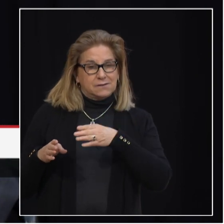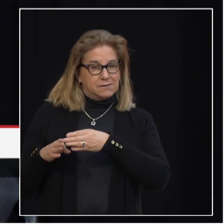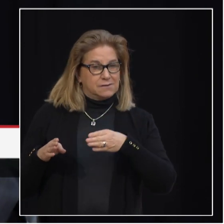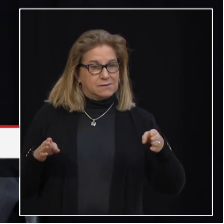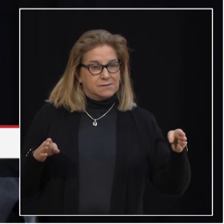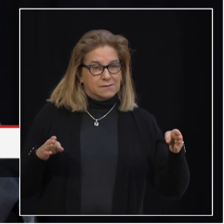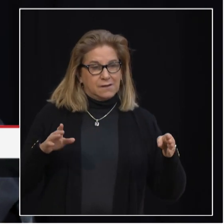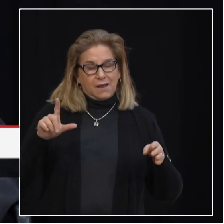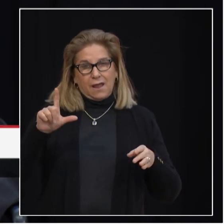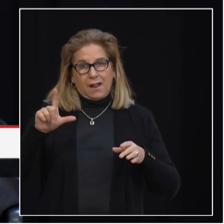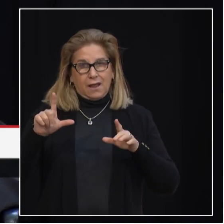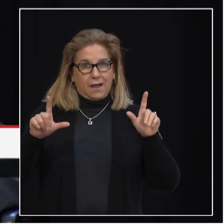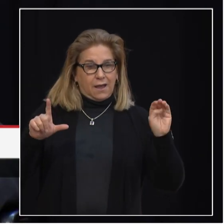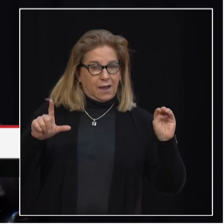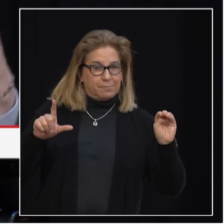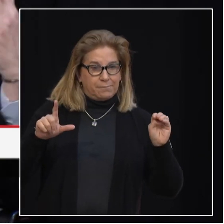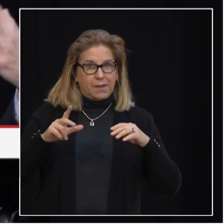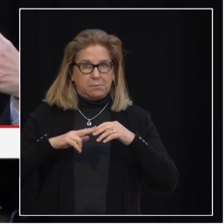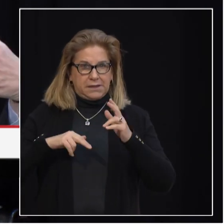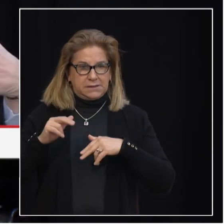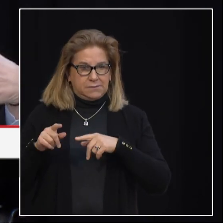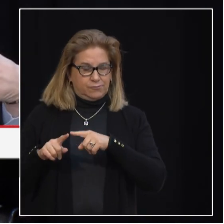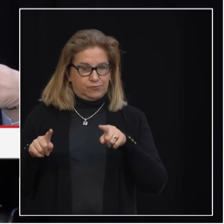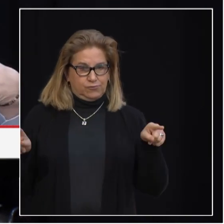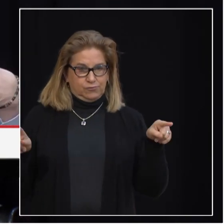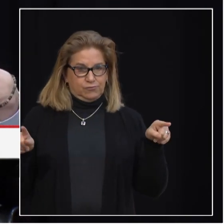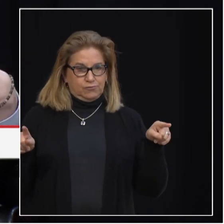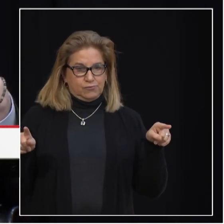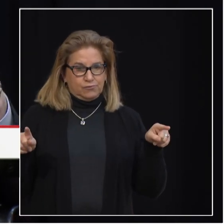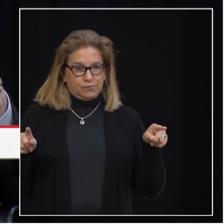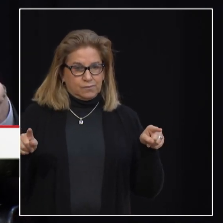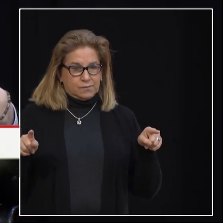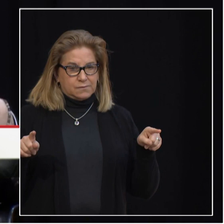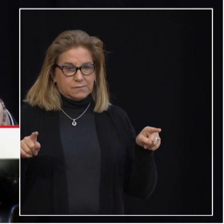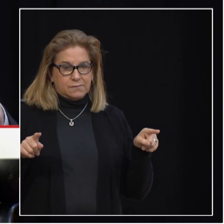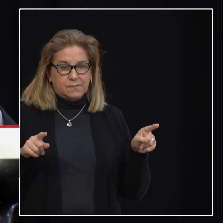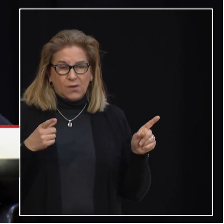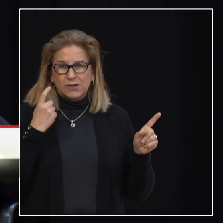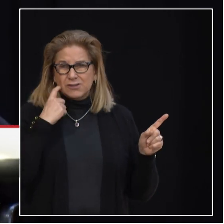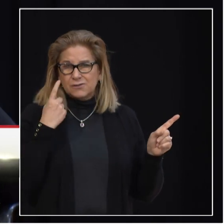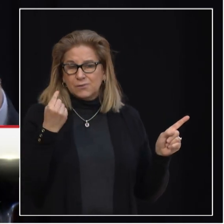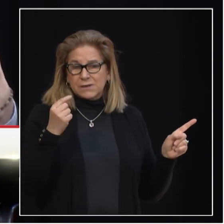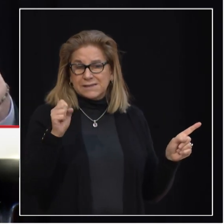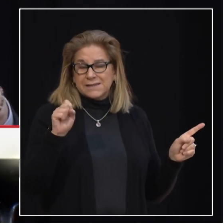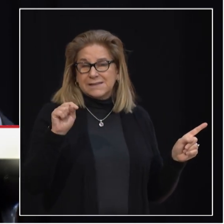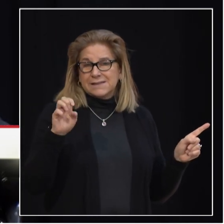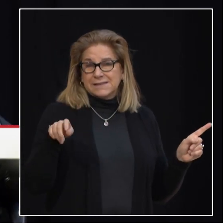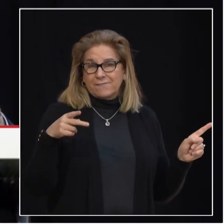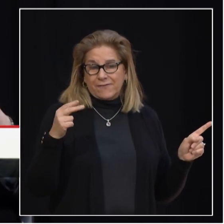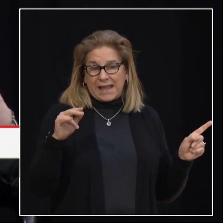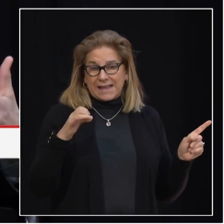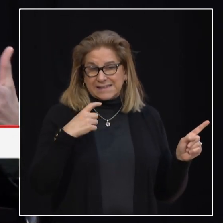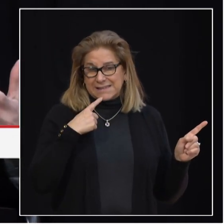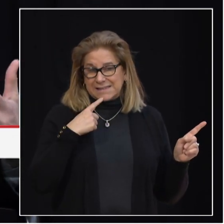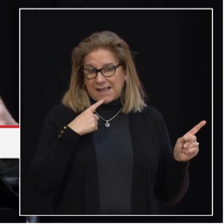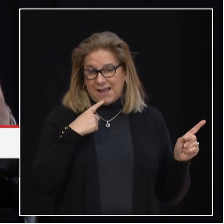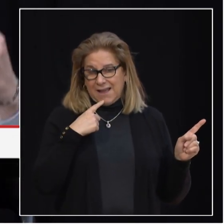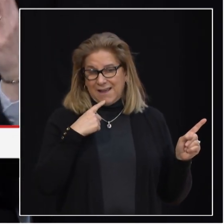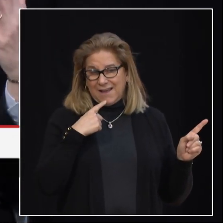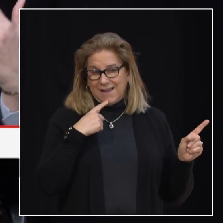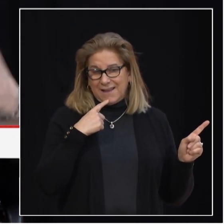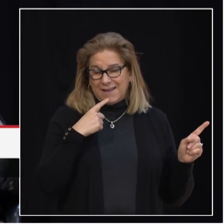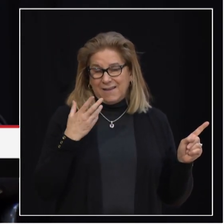Stephanie's comments about the marketplace, we saw the value of these functionally or economically obsolete